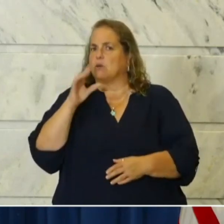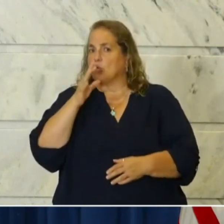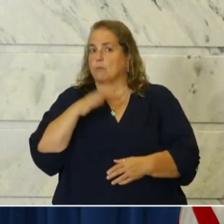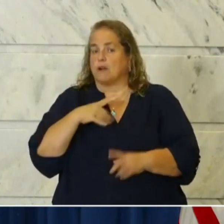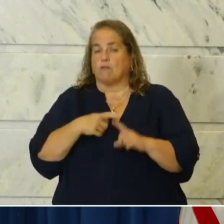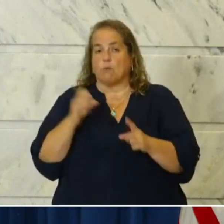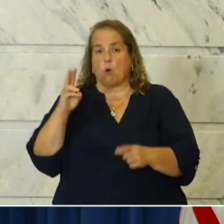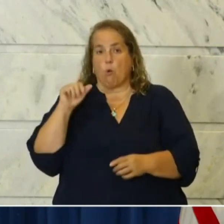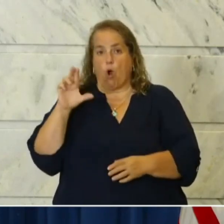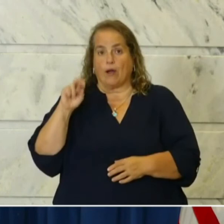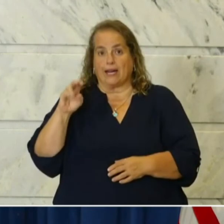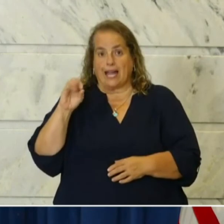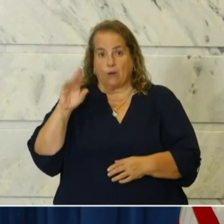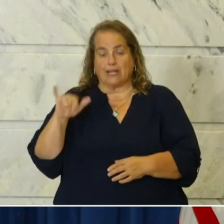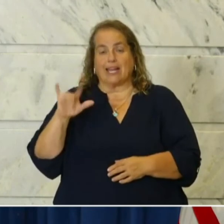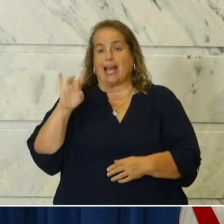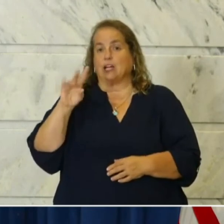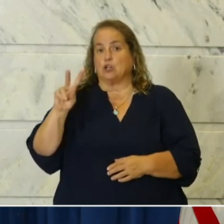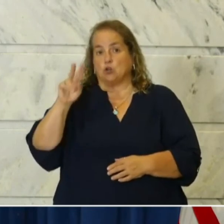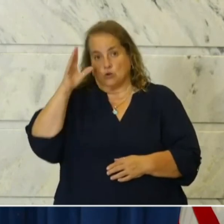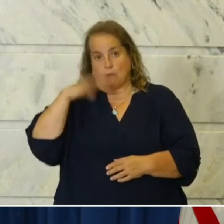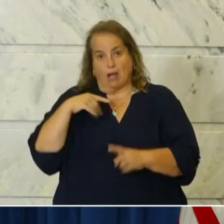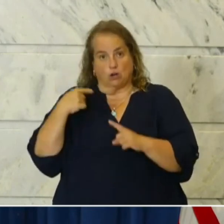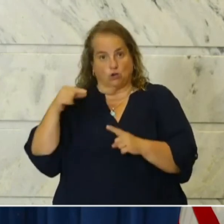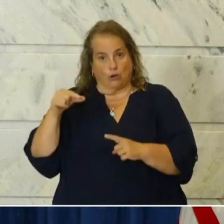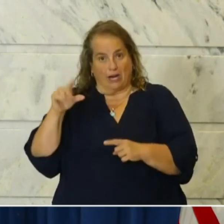Warren County, 82-year-old man from Greenup